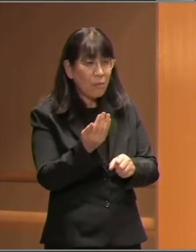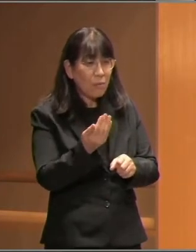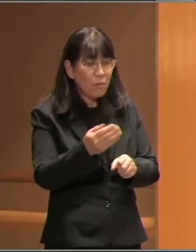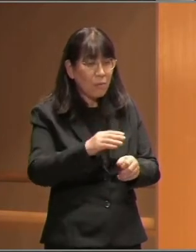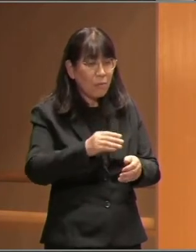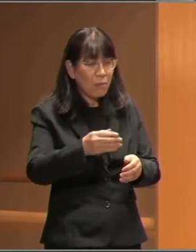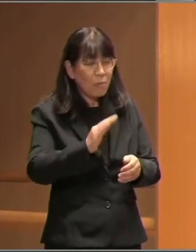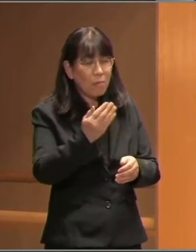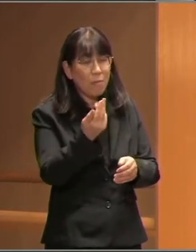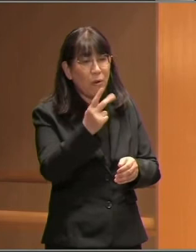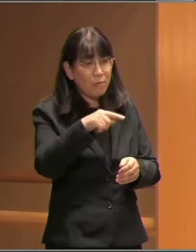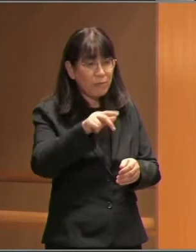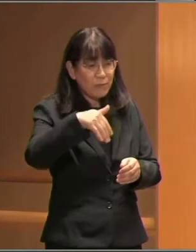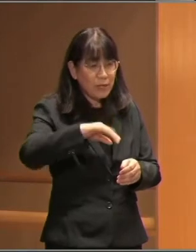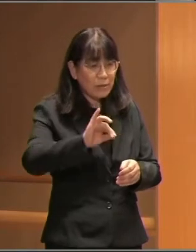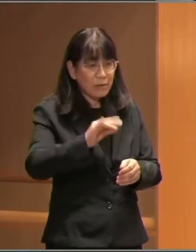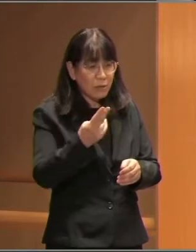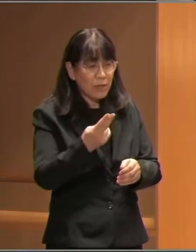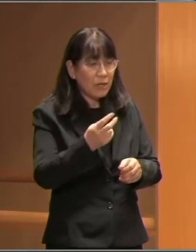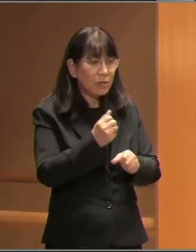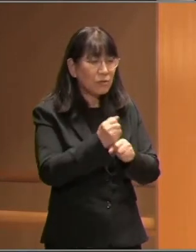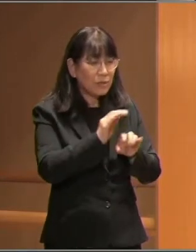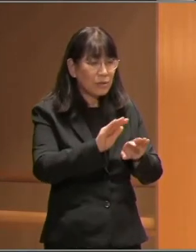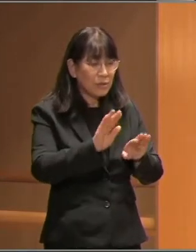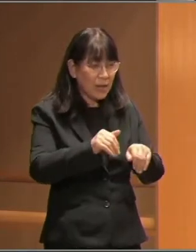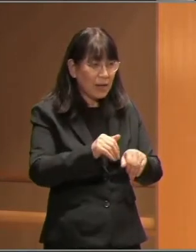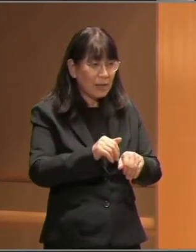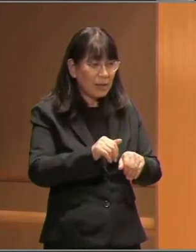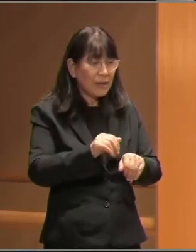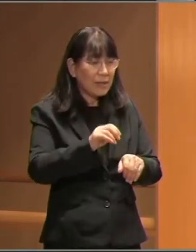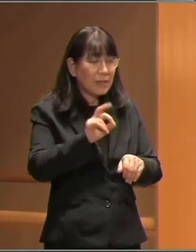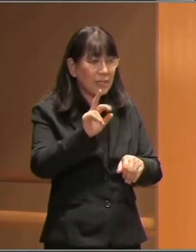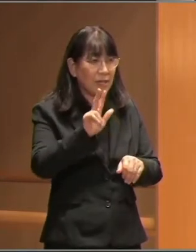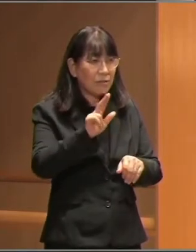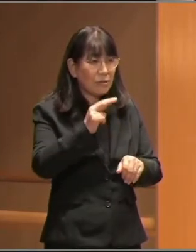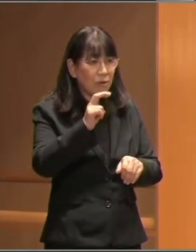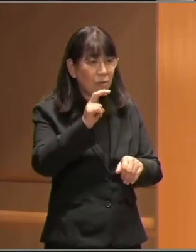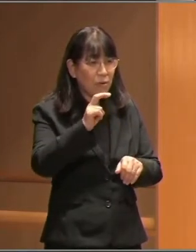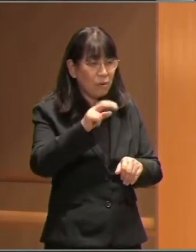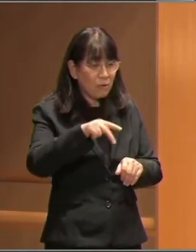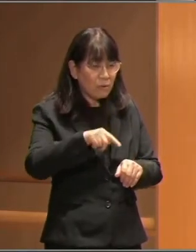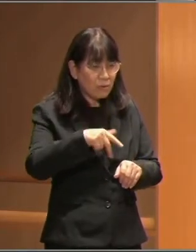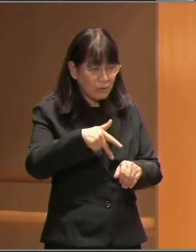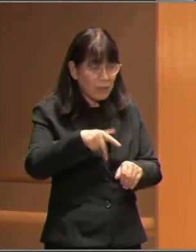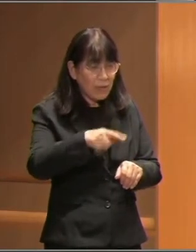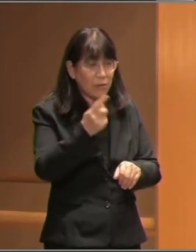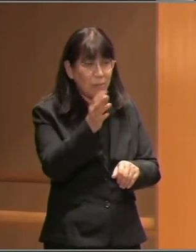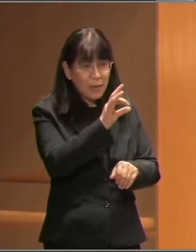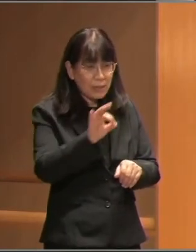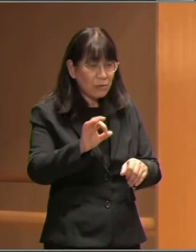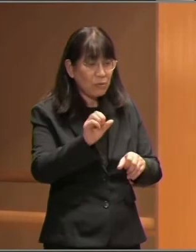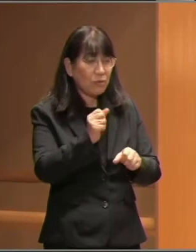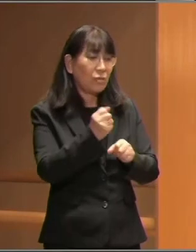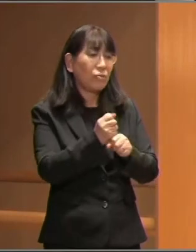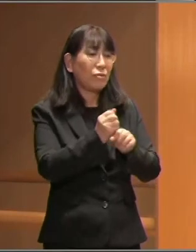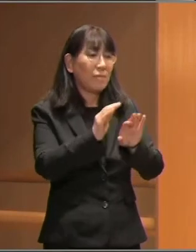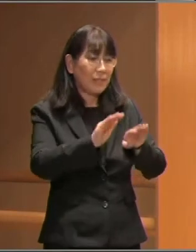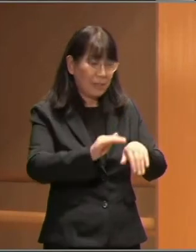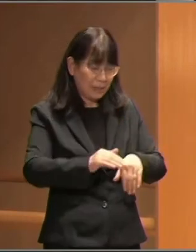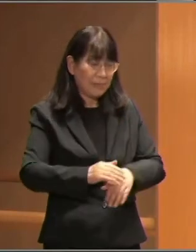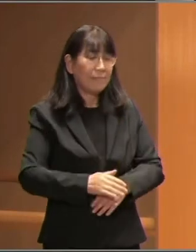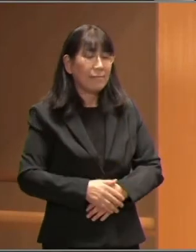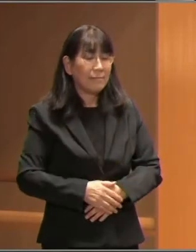And then the bonnet or engine foot was made by this material, which